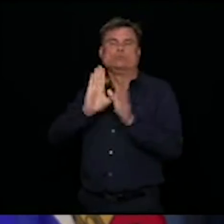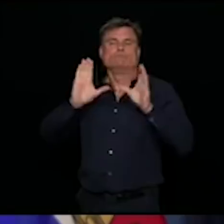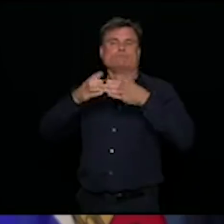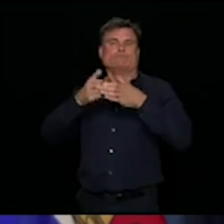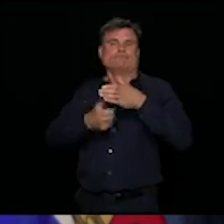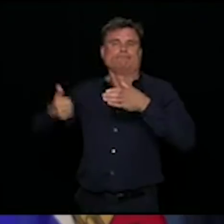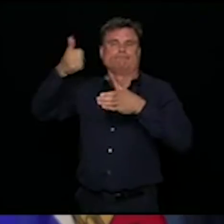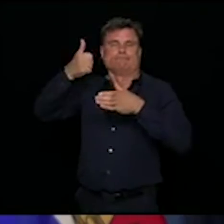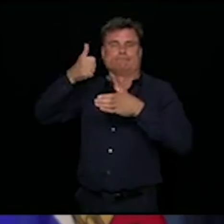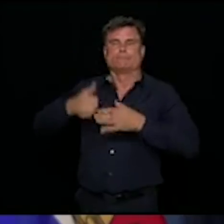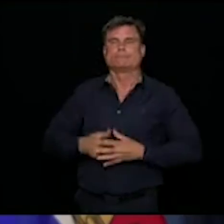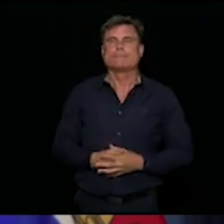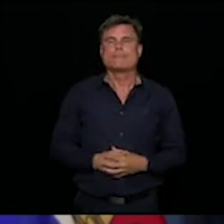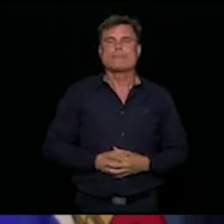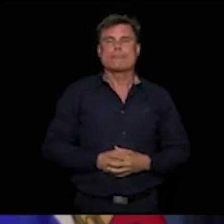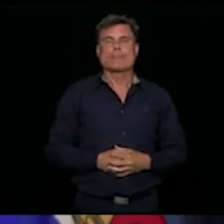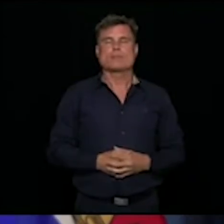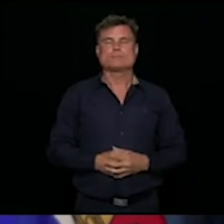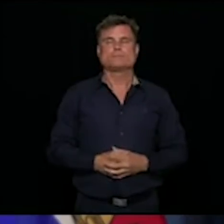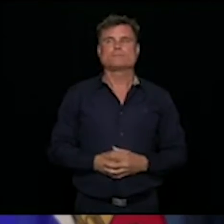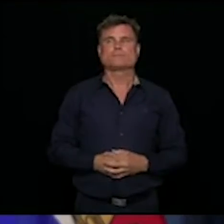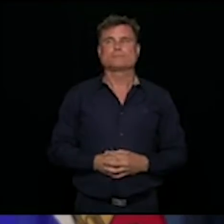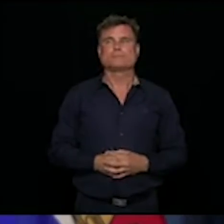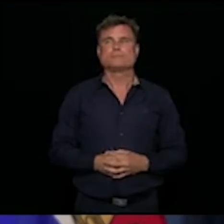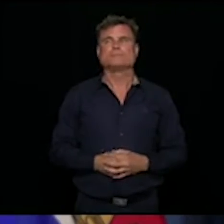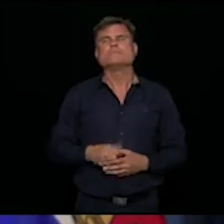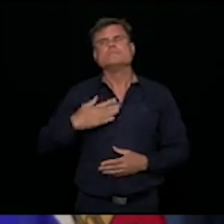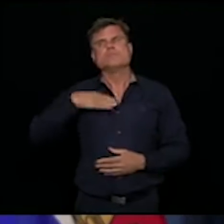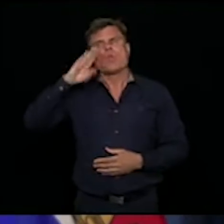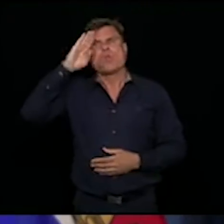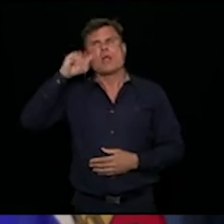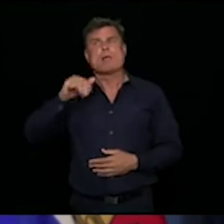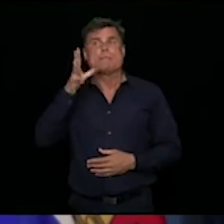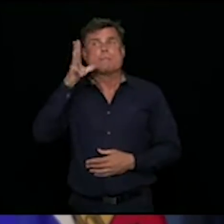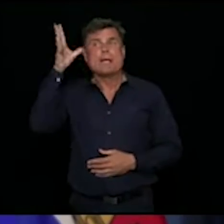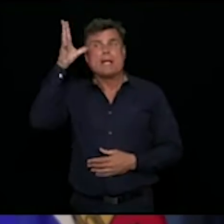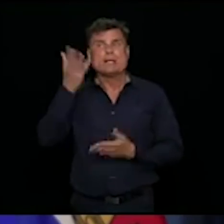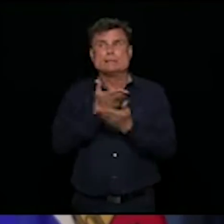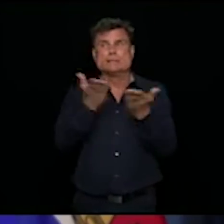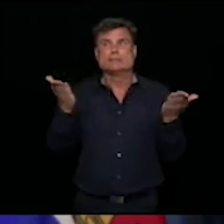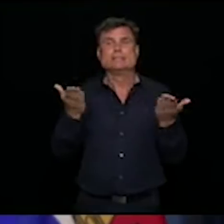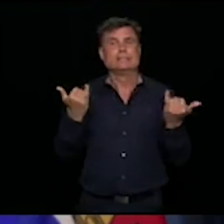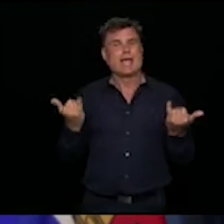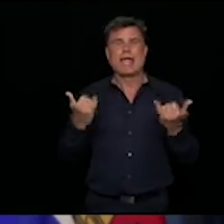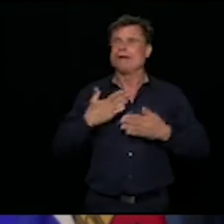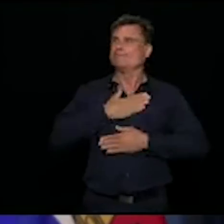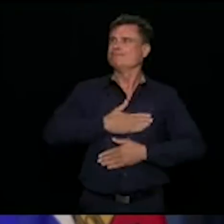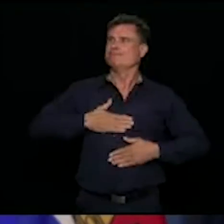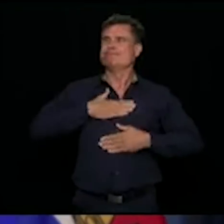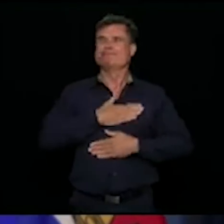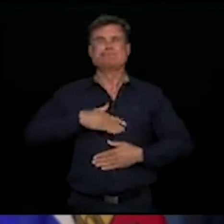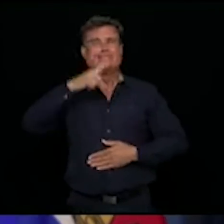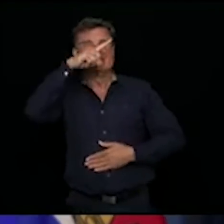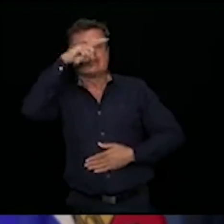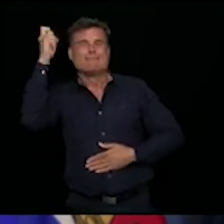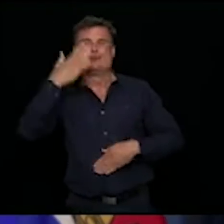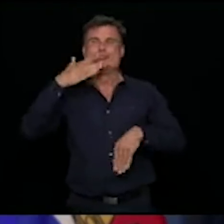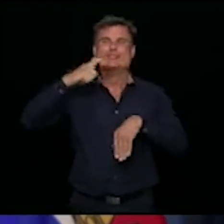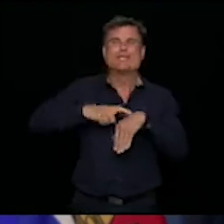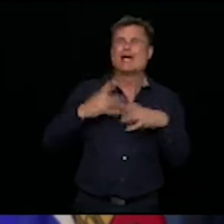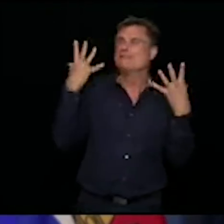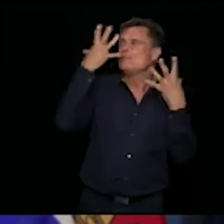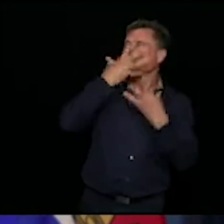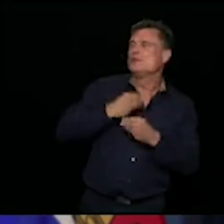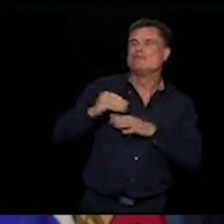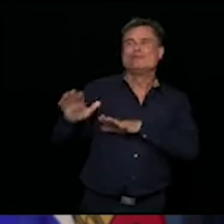educators and everyone who's had a very busy school year that we've just concluded in June. I also want to